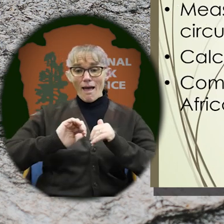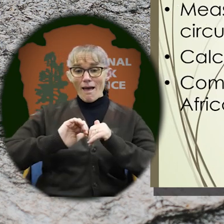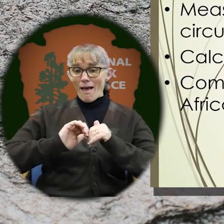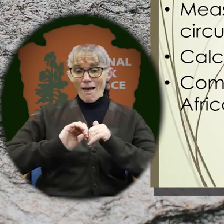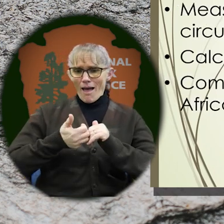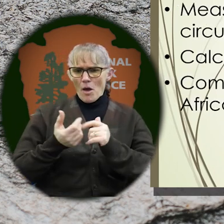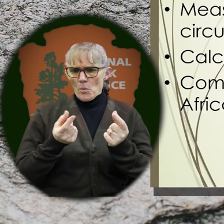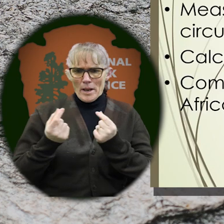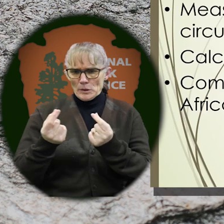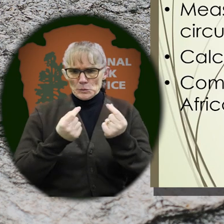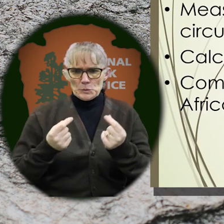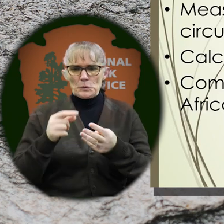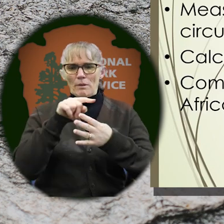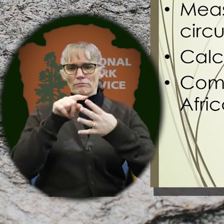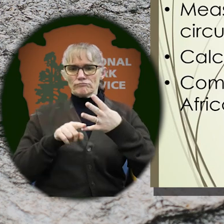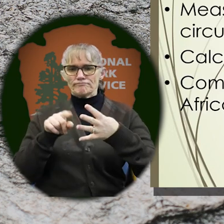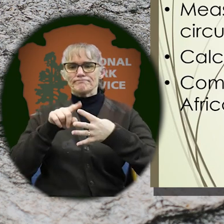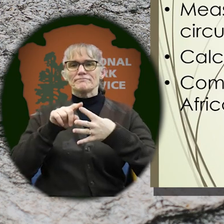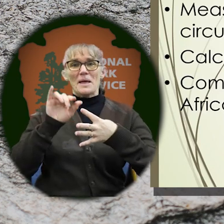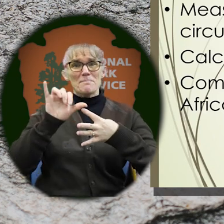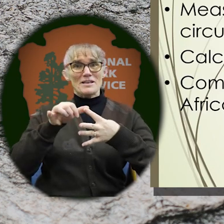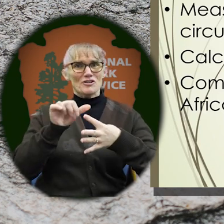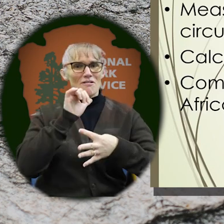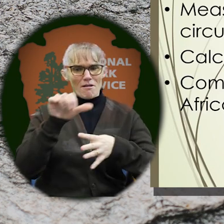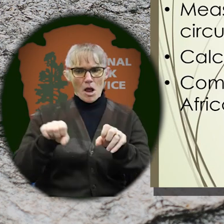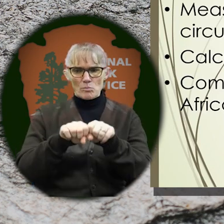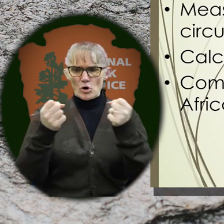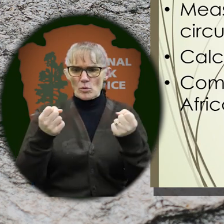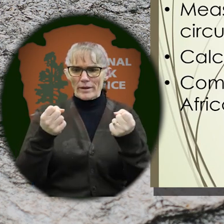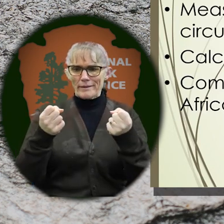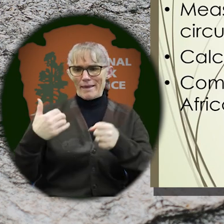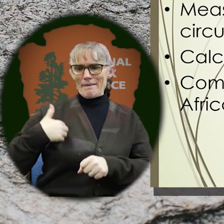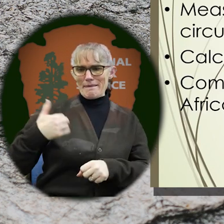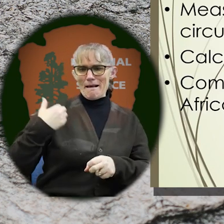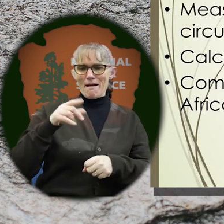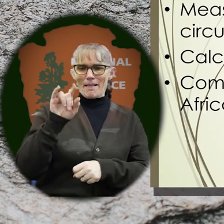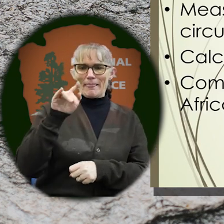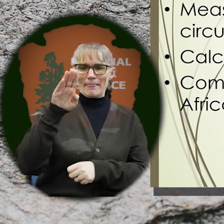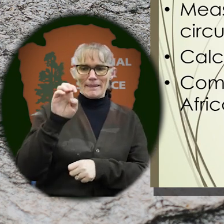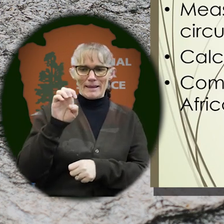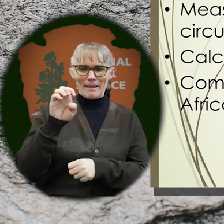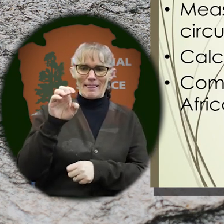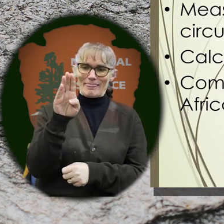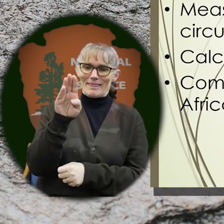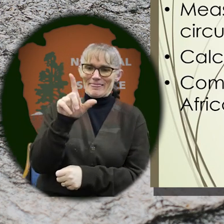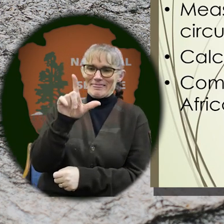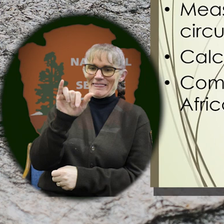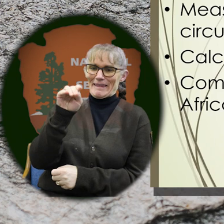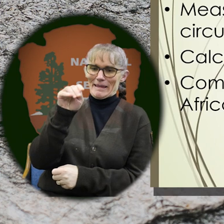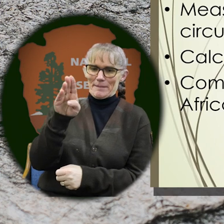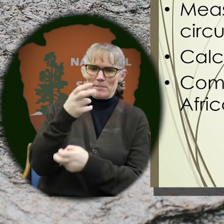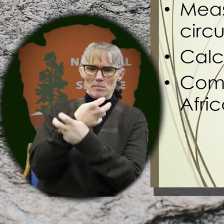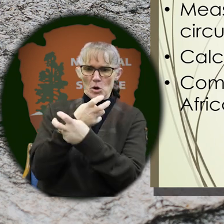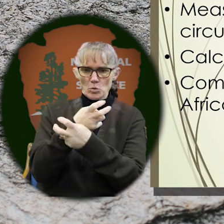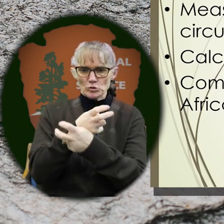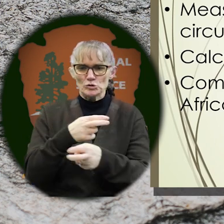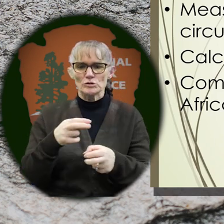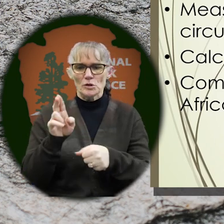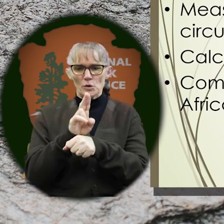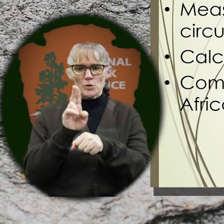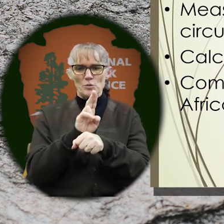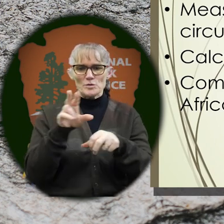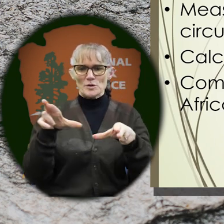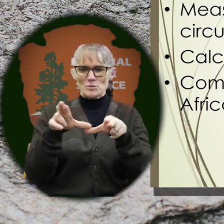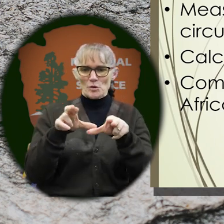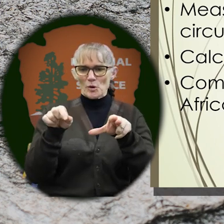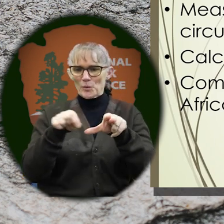I used, I measured as many unbroken juvenile limb bones as possible using metric tape. I focused on the diaphysis length